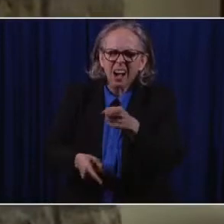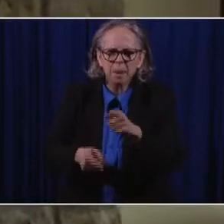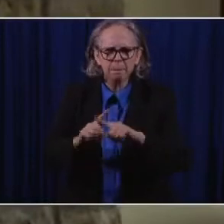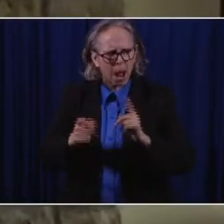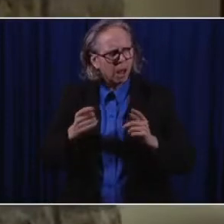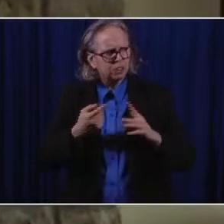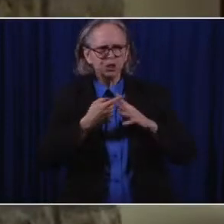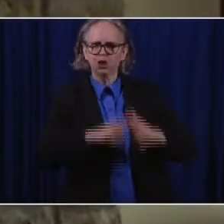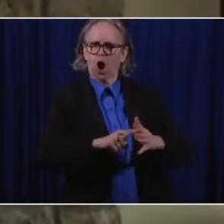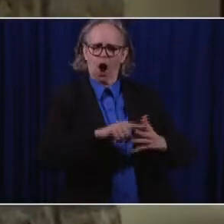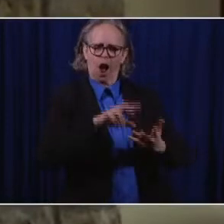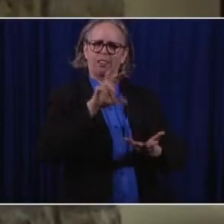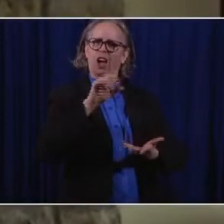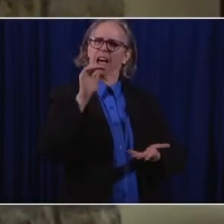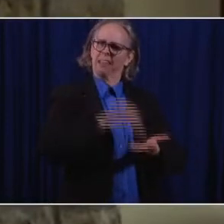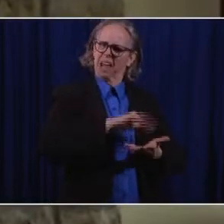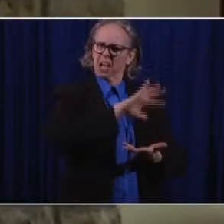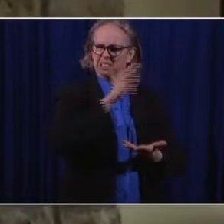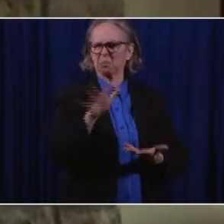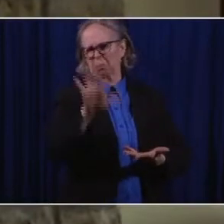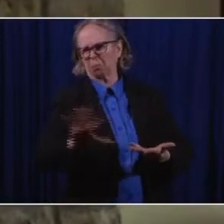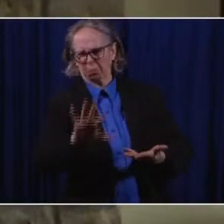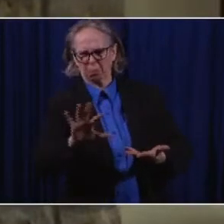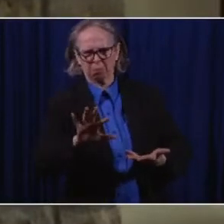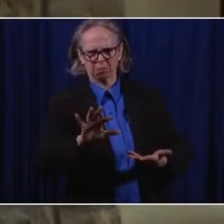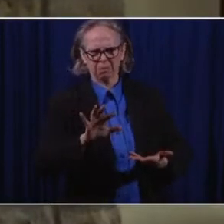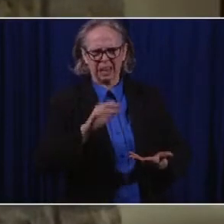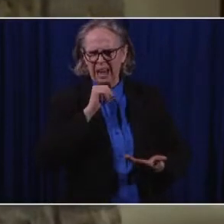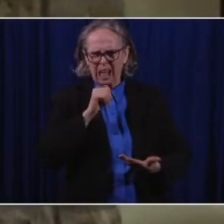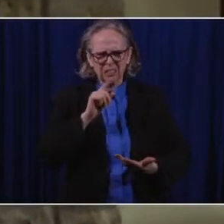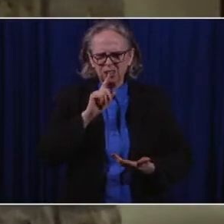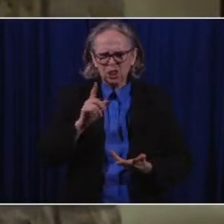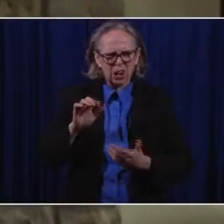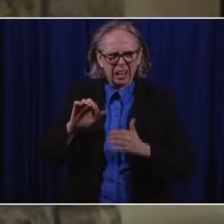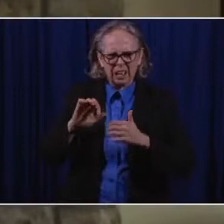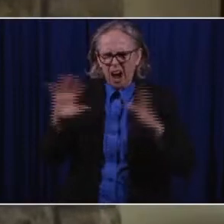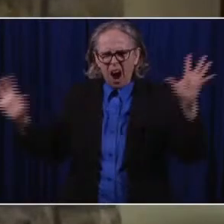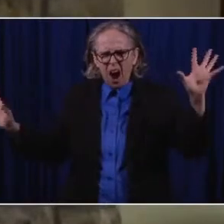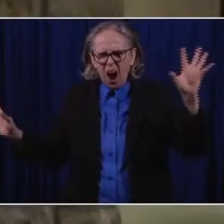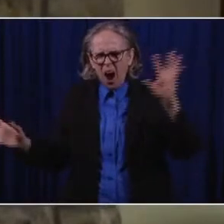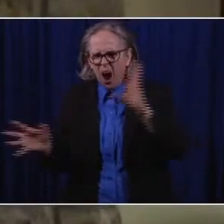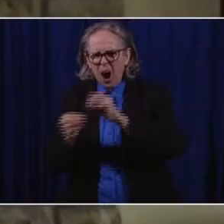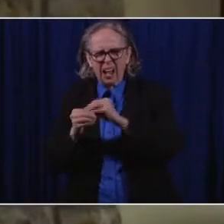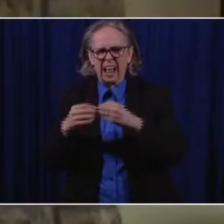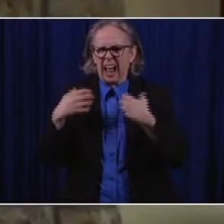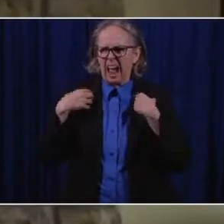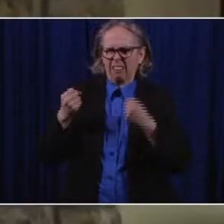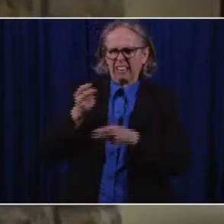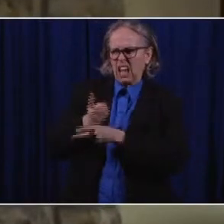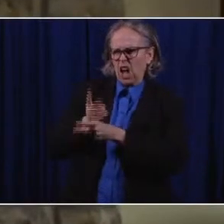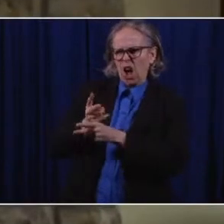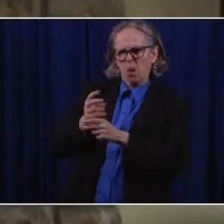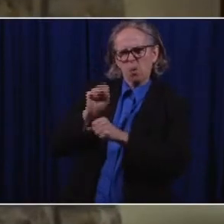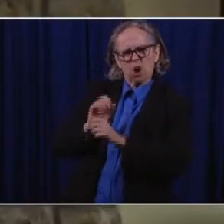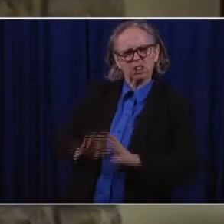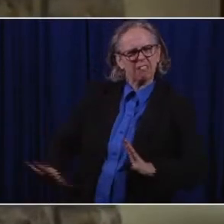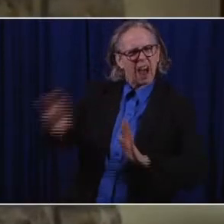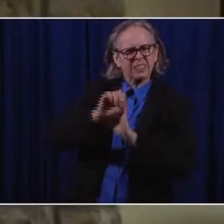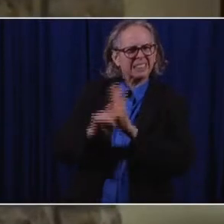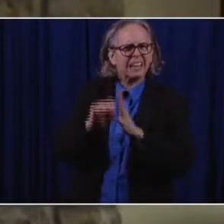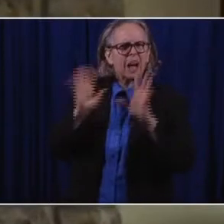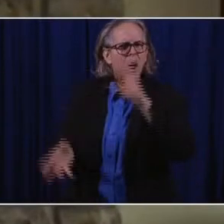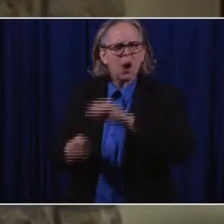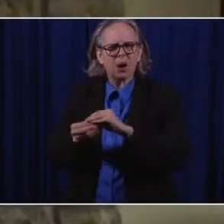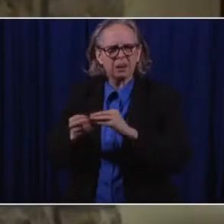all healthcare workers, well, I won't guess how many, but there's a lot of healthcare workers, and we're going to start with those who are dealing directly